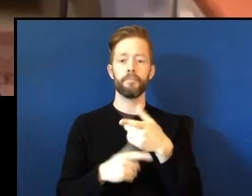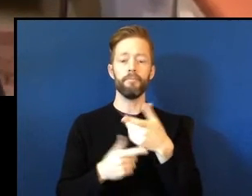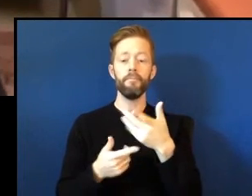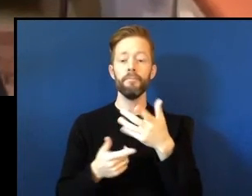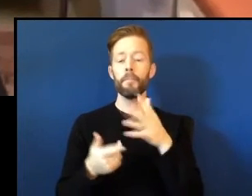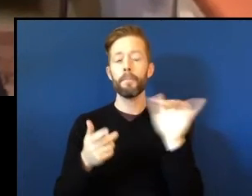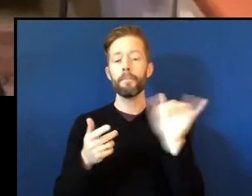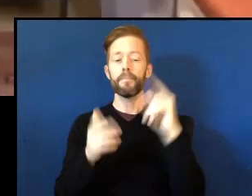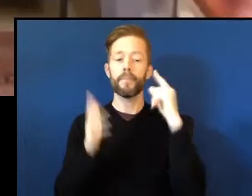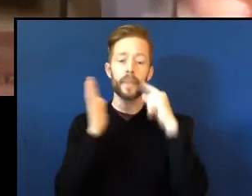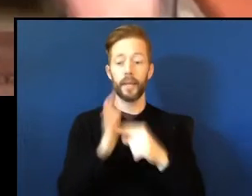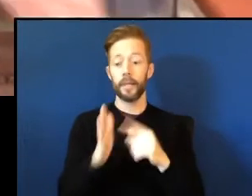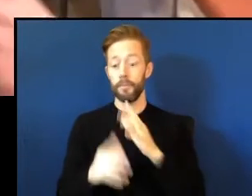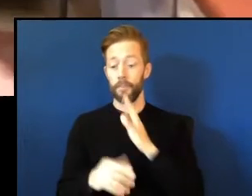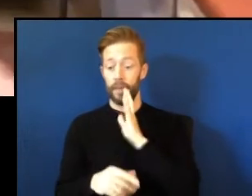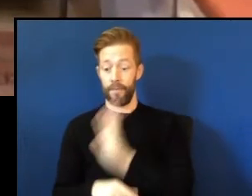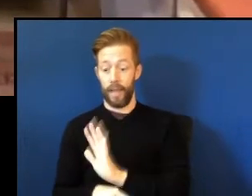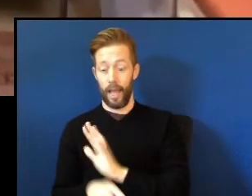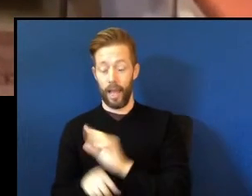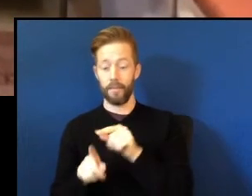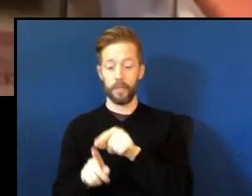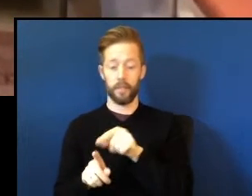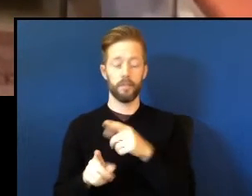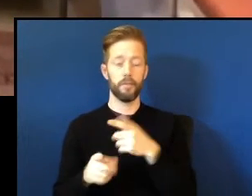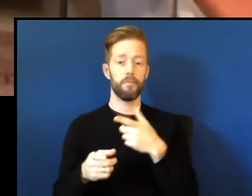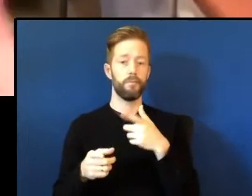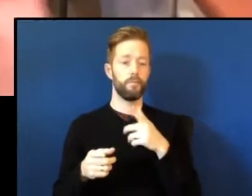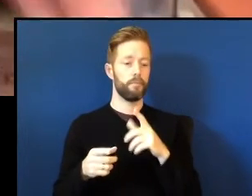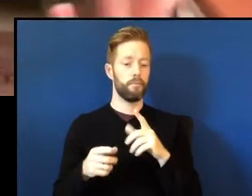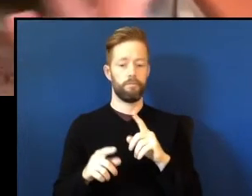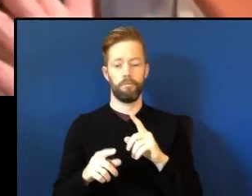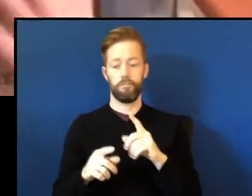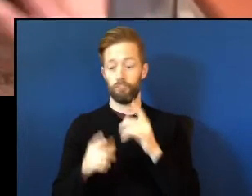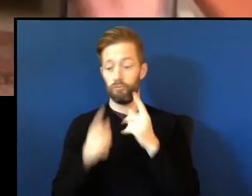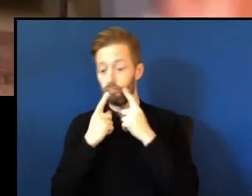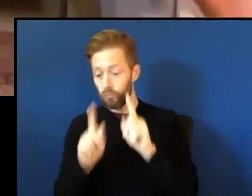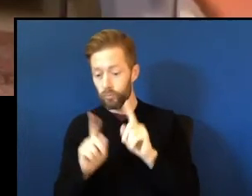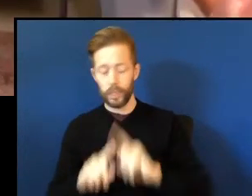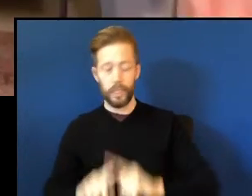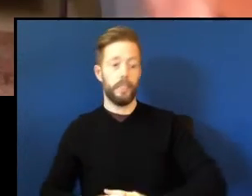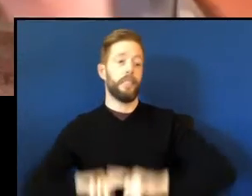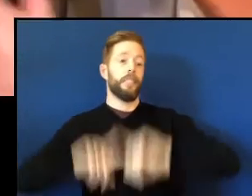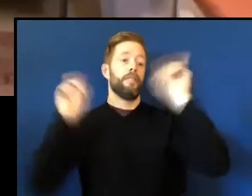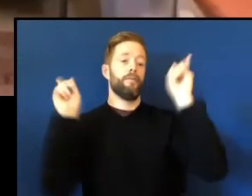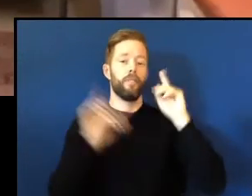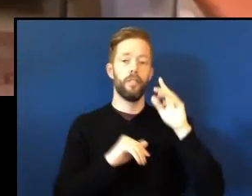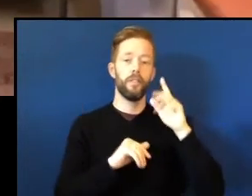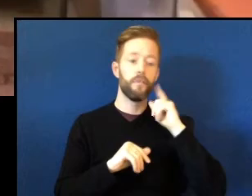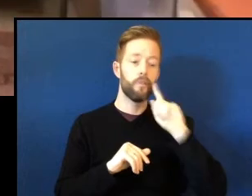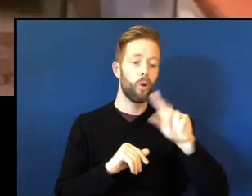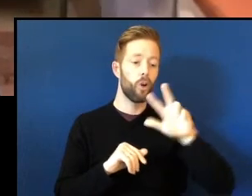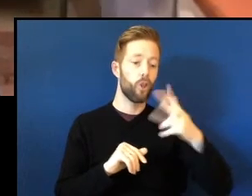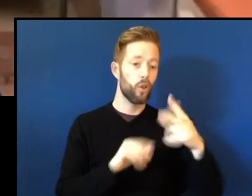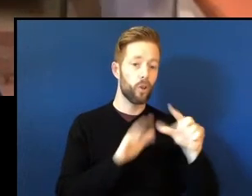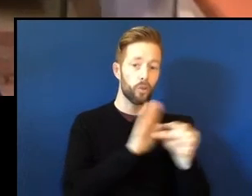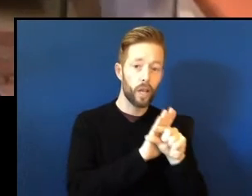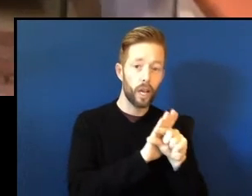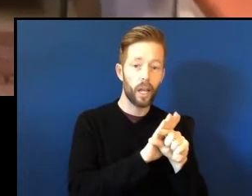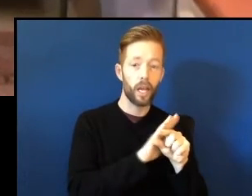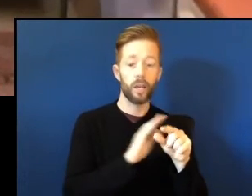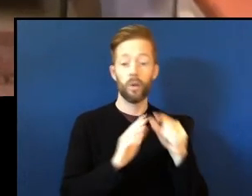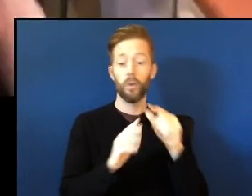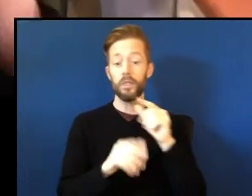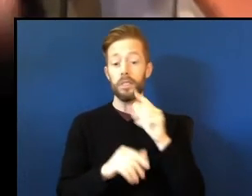for a 5-year-old is going to be different, very different from something that works for a 3rd grader or even someone younger